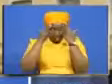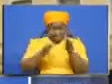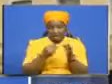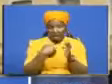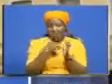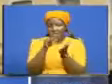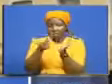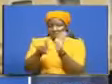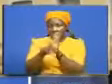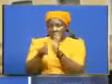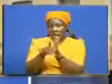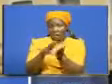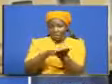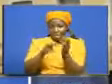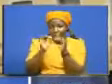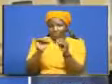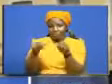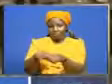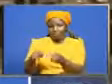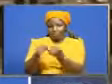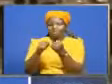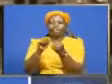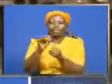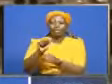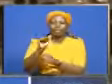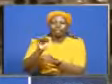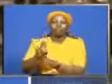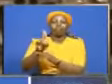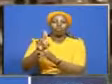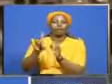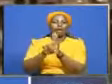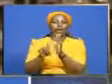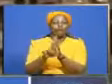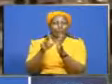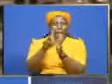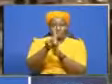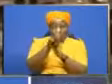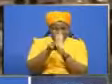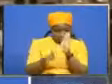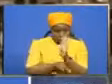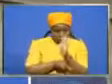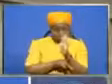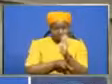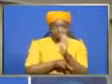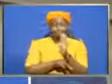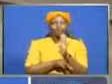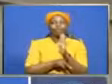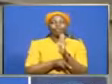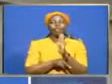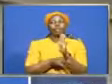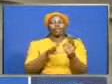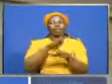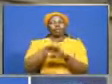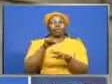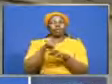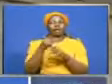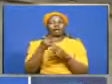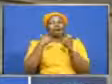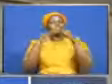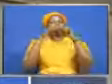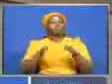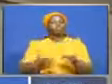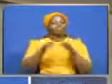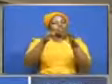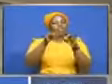basis and violates EU's legal principles. Following the court decision, the Swedish telecoms regulator announced a postponement of